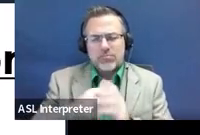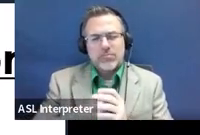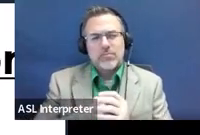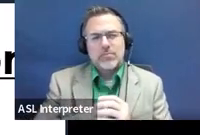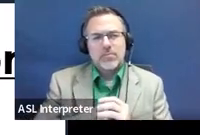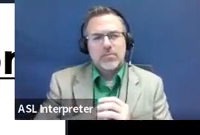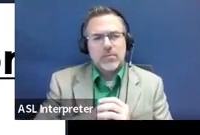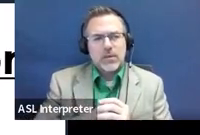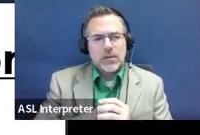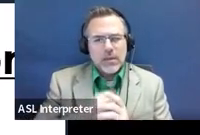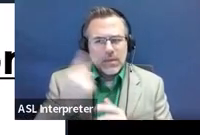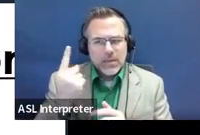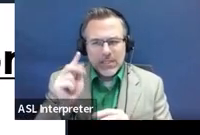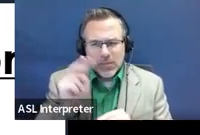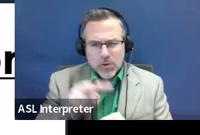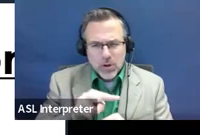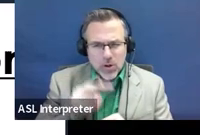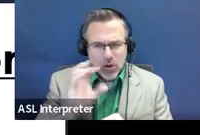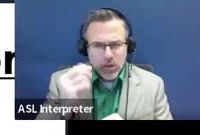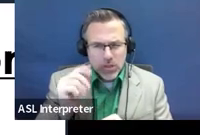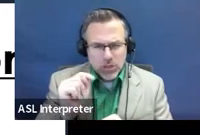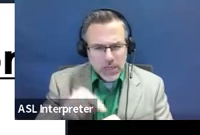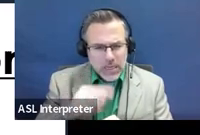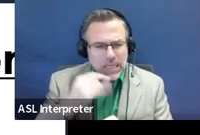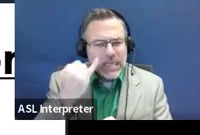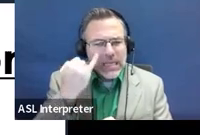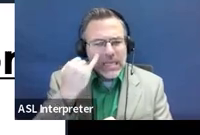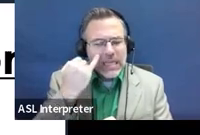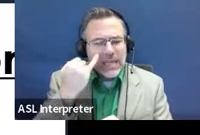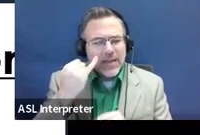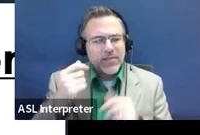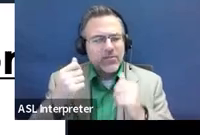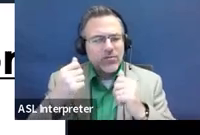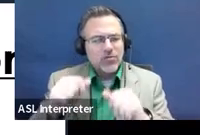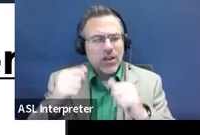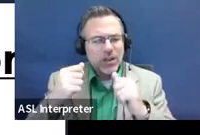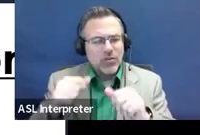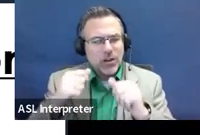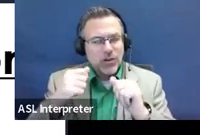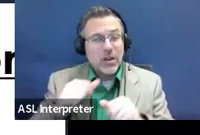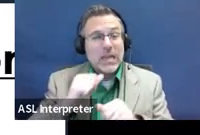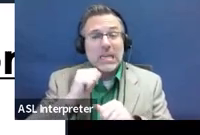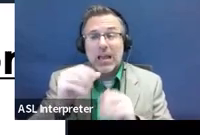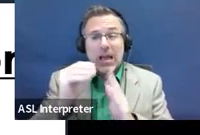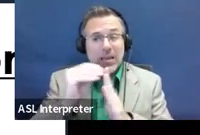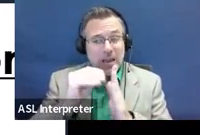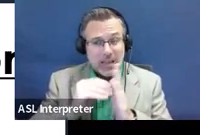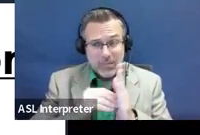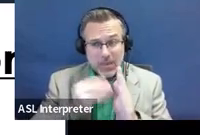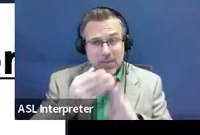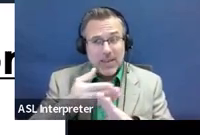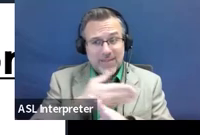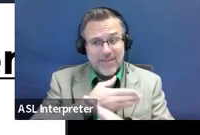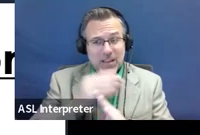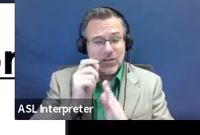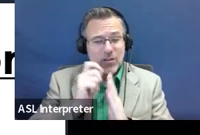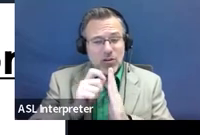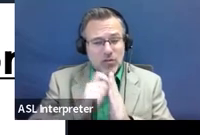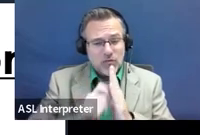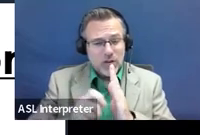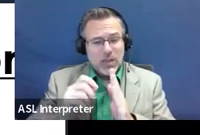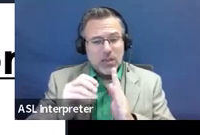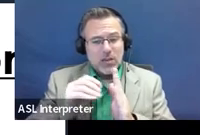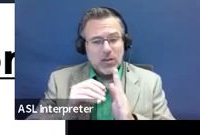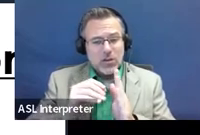look, though. I saw something come up in the chat box. If the attempts are not documented in the advance written notice, can you still hold the meeting if proper time